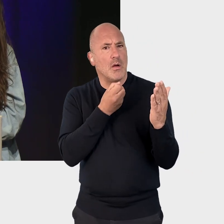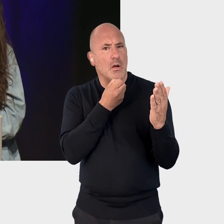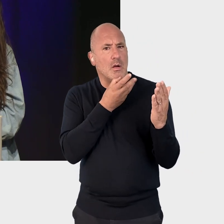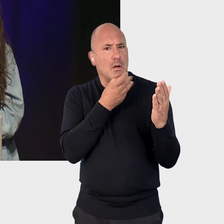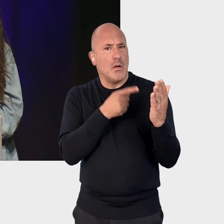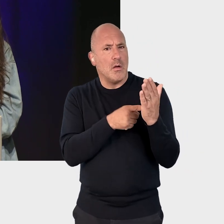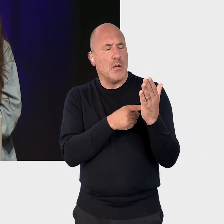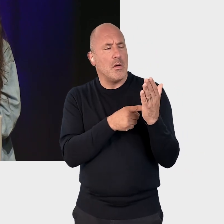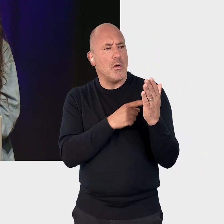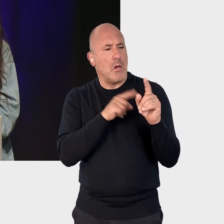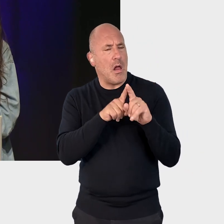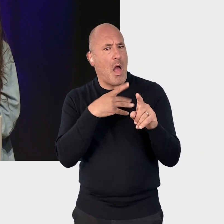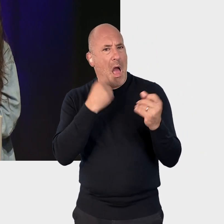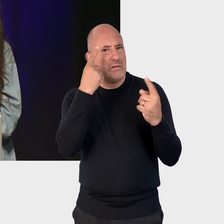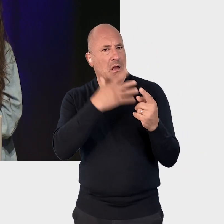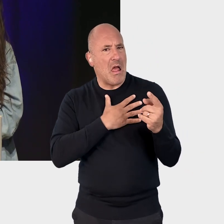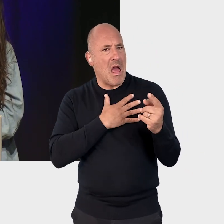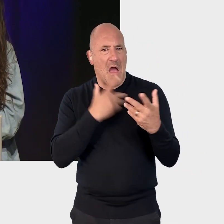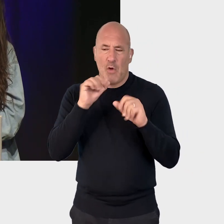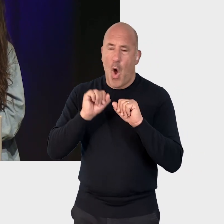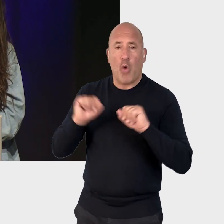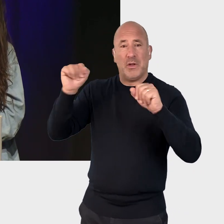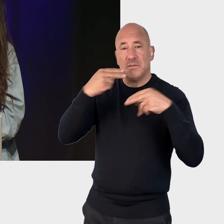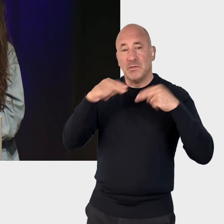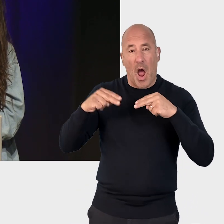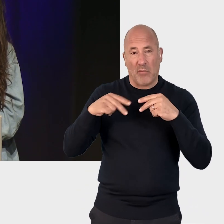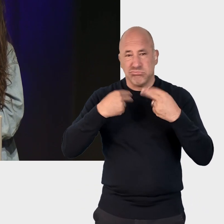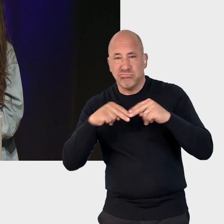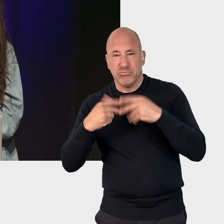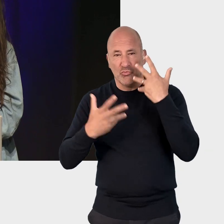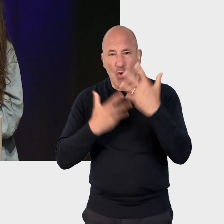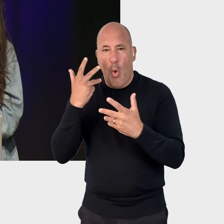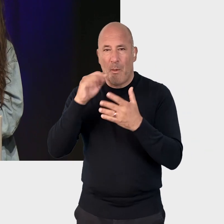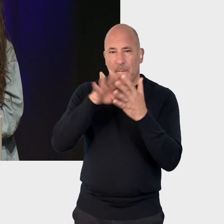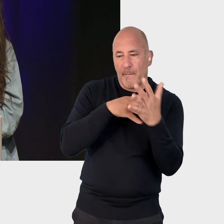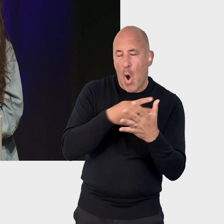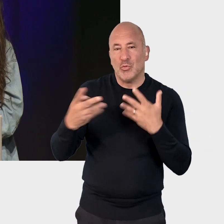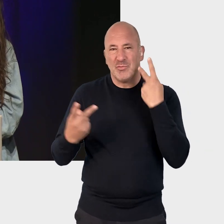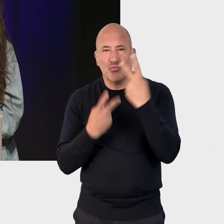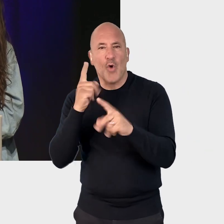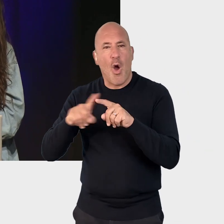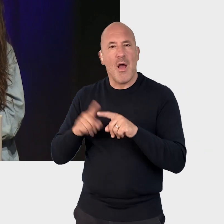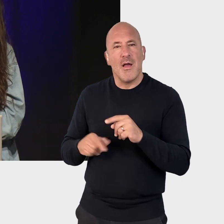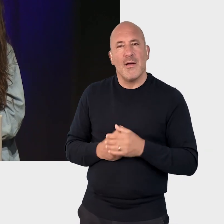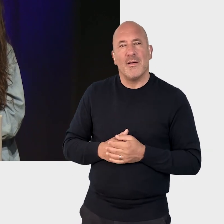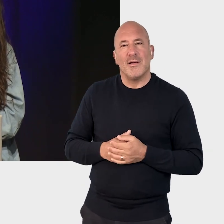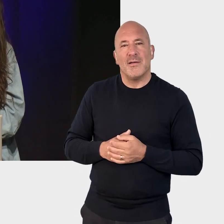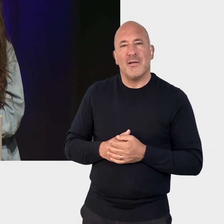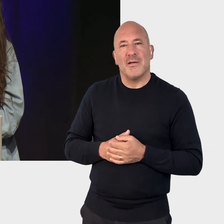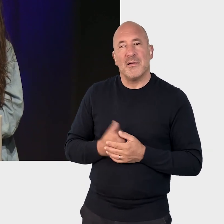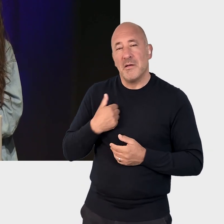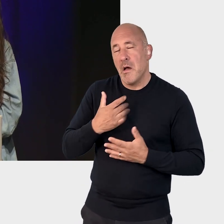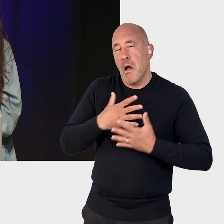where other cities and other places can use that sort of structure, that blueprint, to tell their own story with their